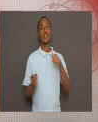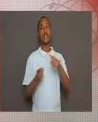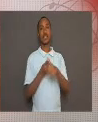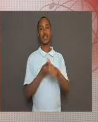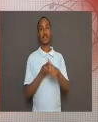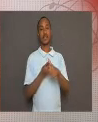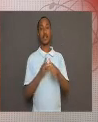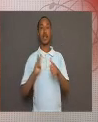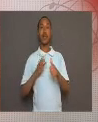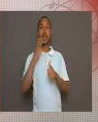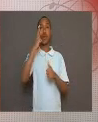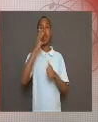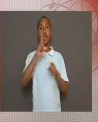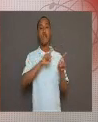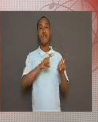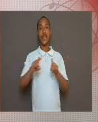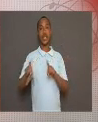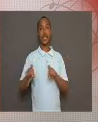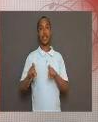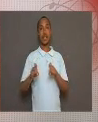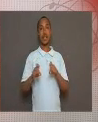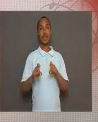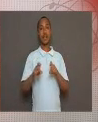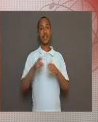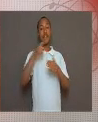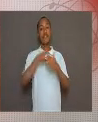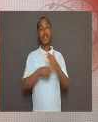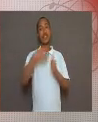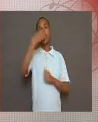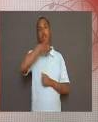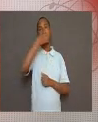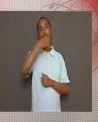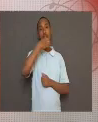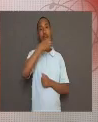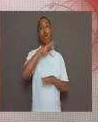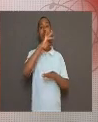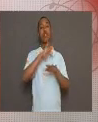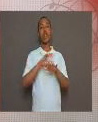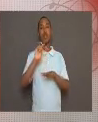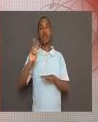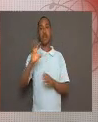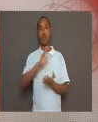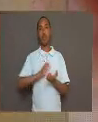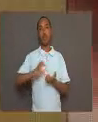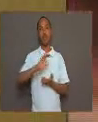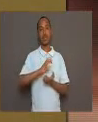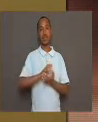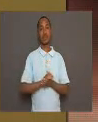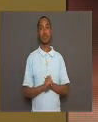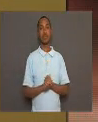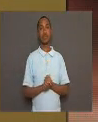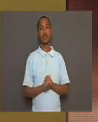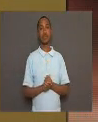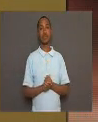First, we will investigate the effect of heat on covalent compounds.